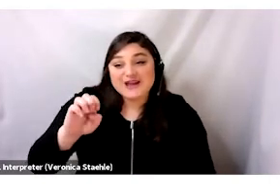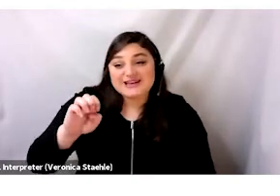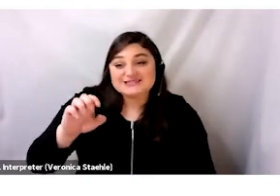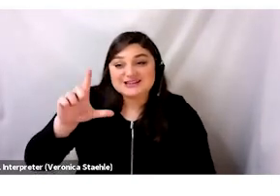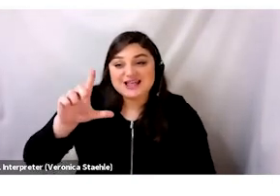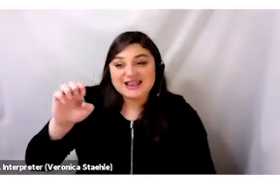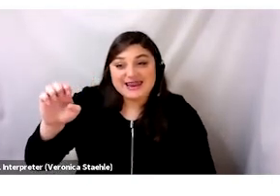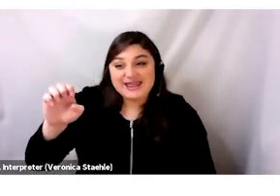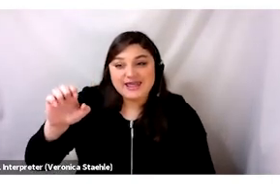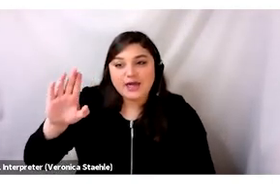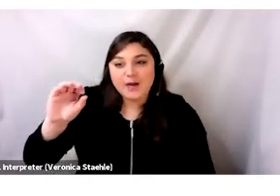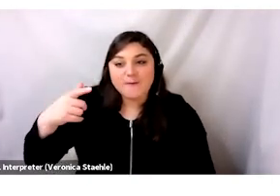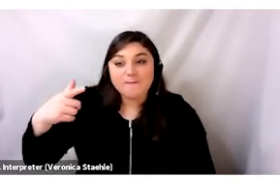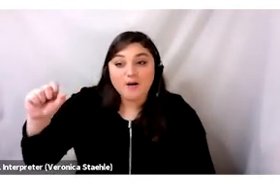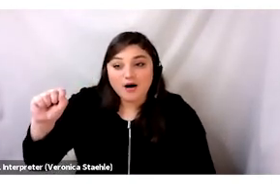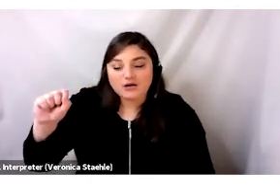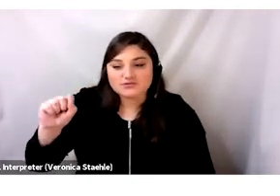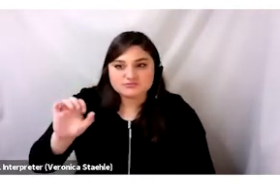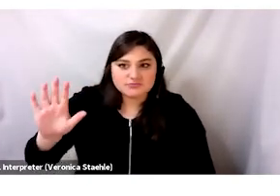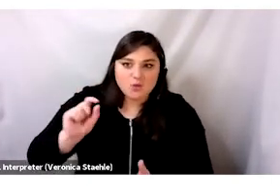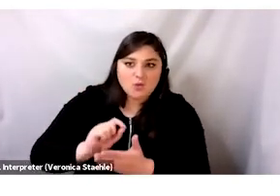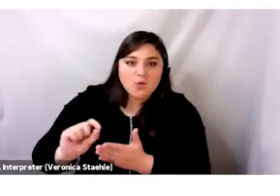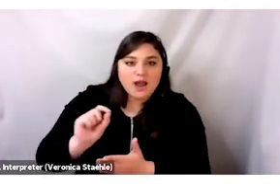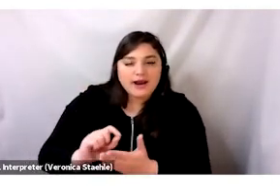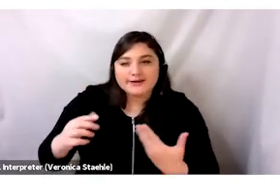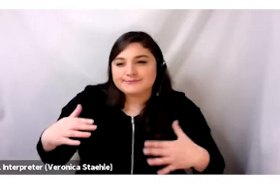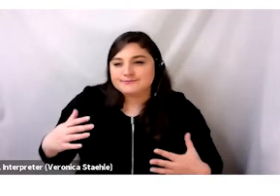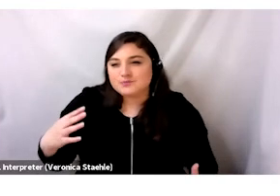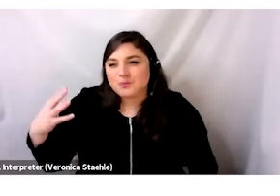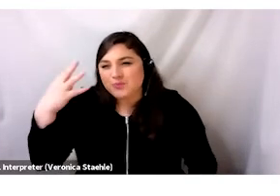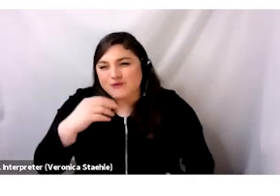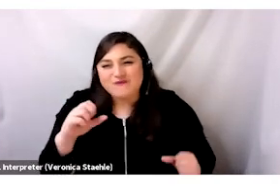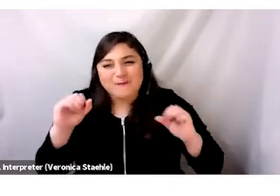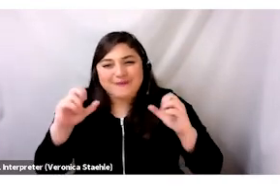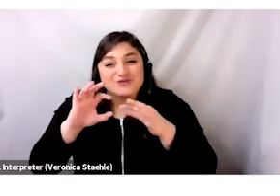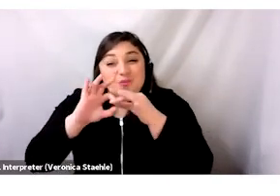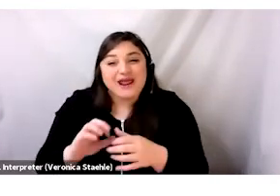reading Grace Lee Boggs. I think she also has really some beautiful writing on